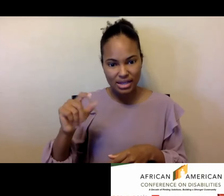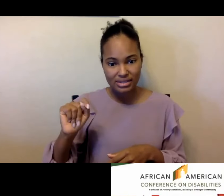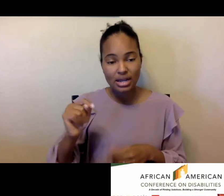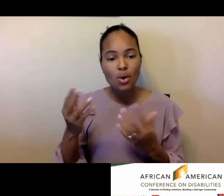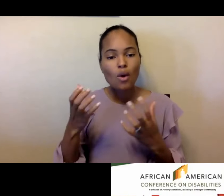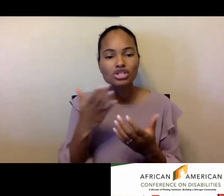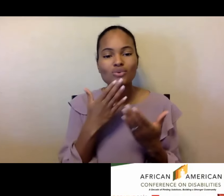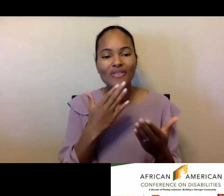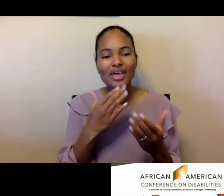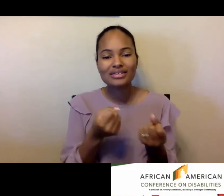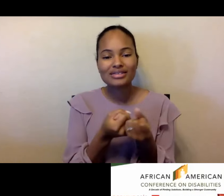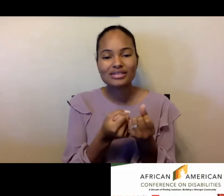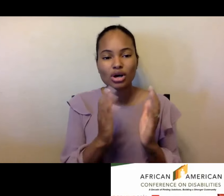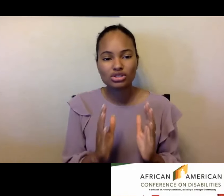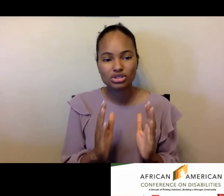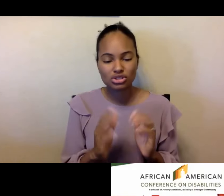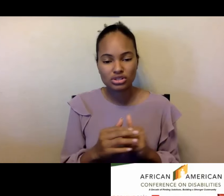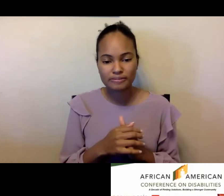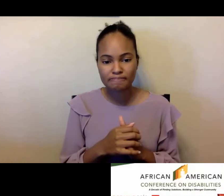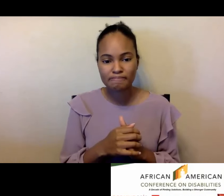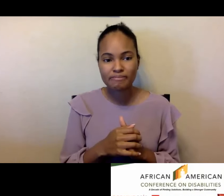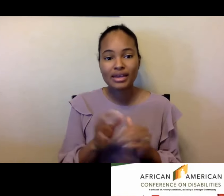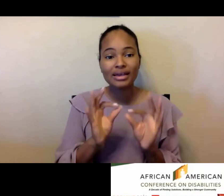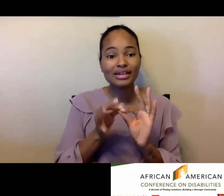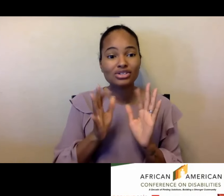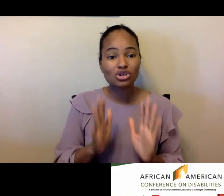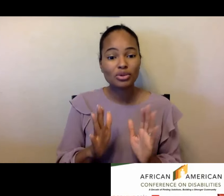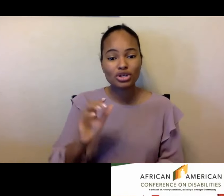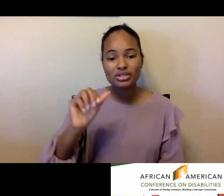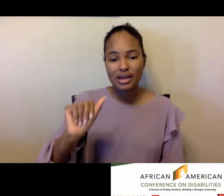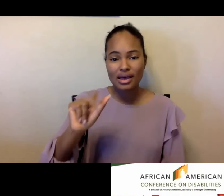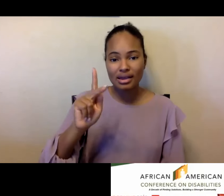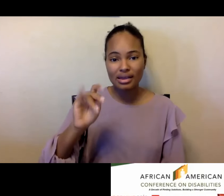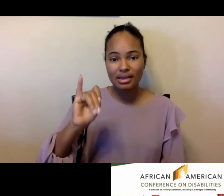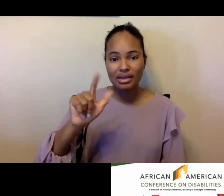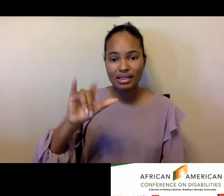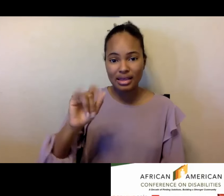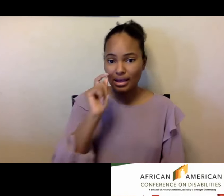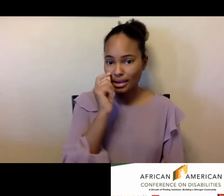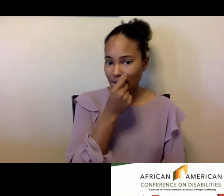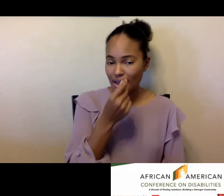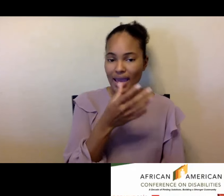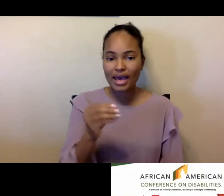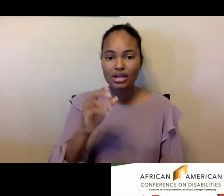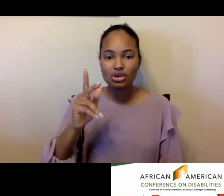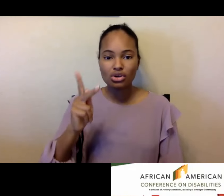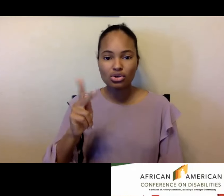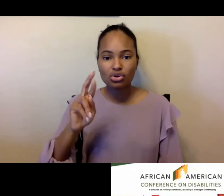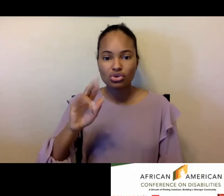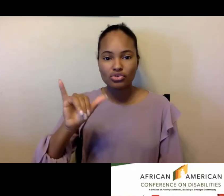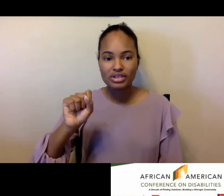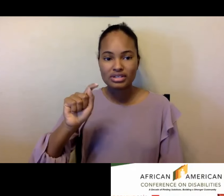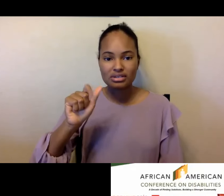just put in the chat. I'd like to thank our interpreters today, Akili, Crystal, thank you. And our captioner,